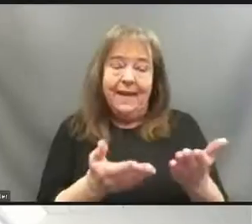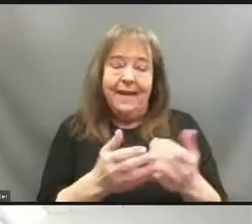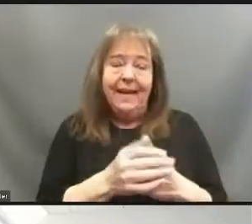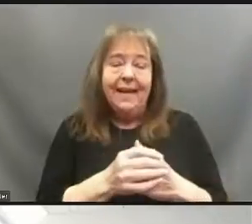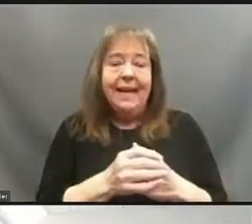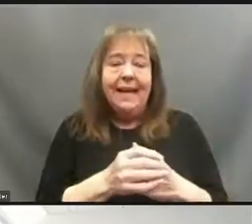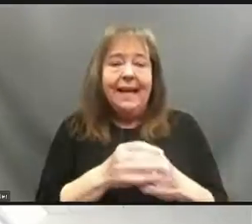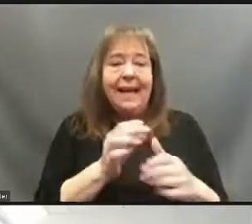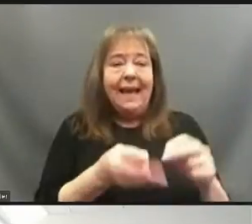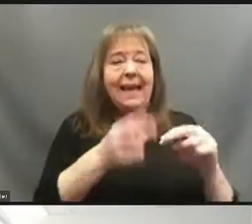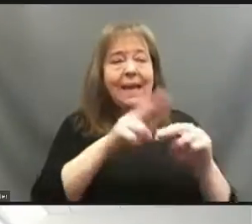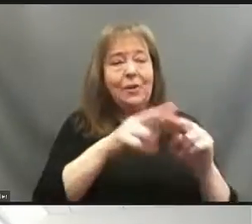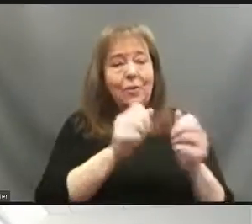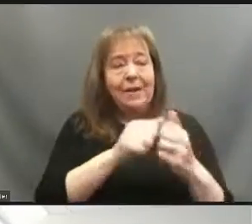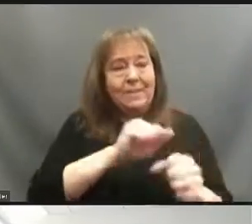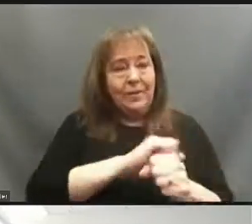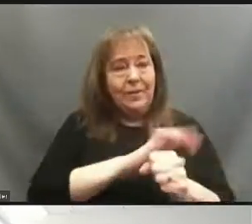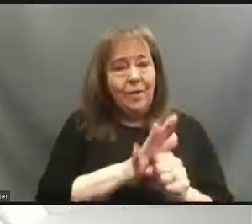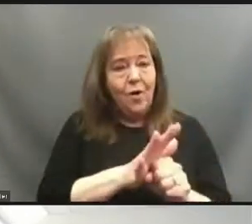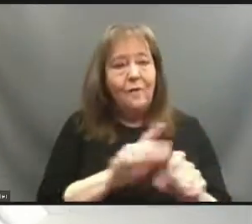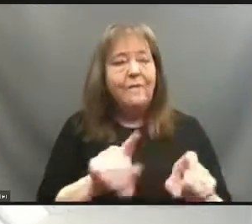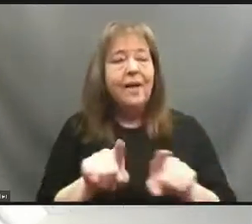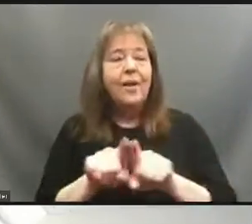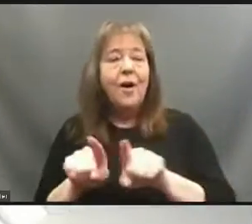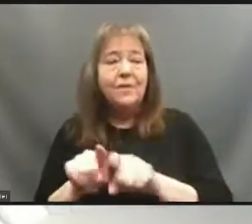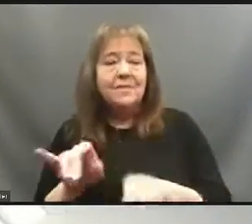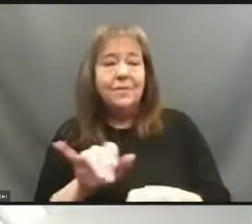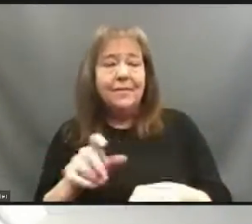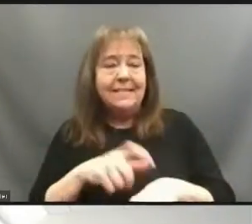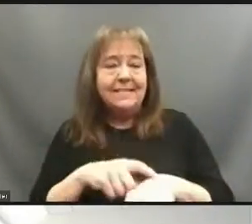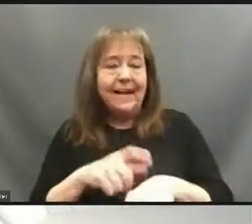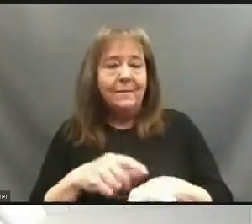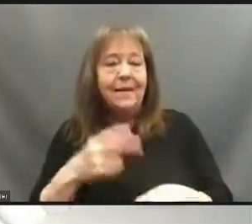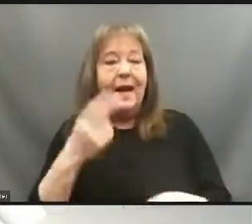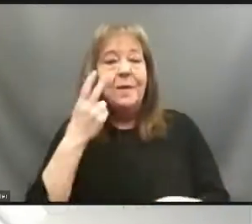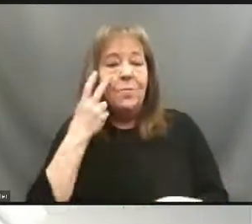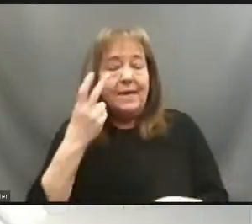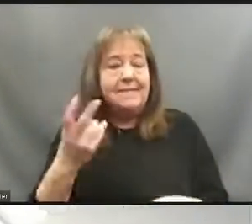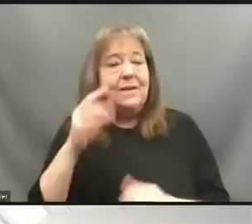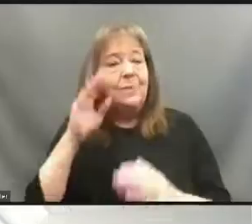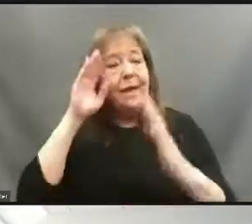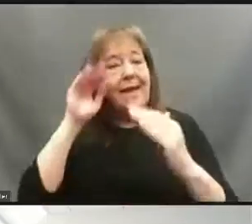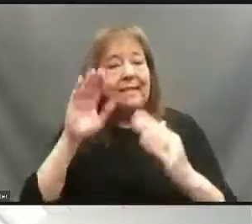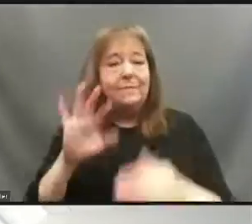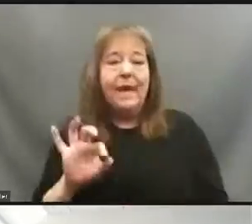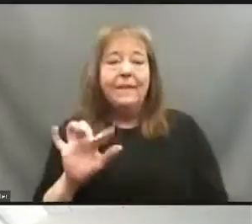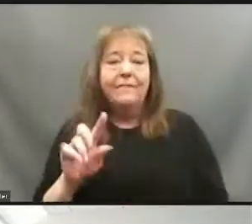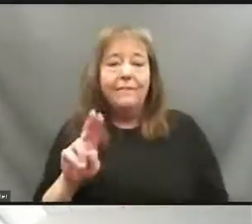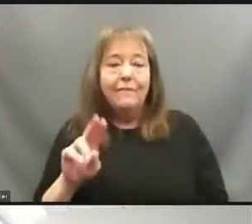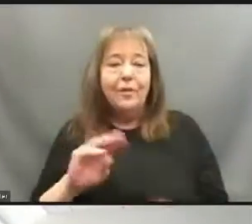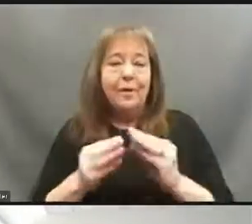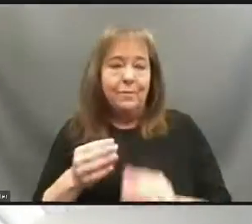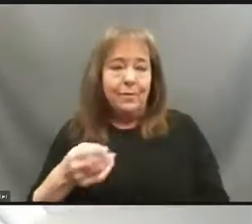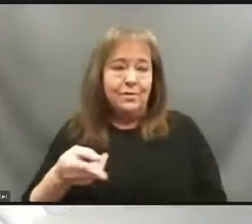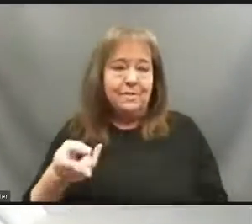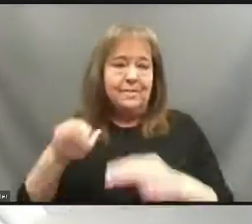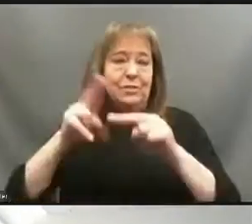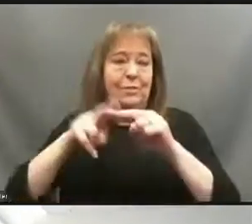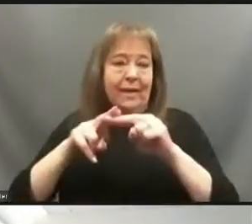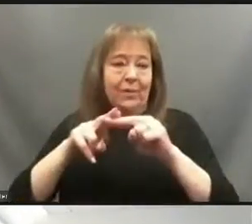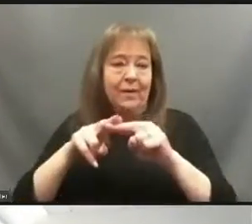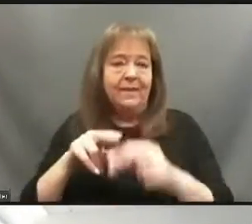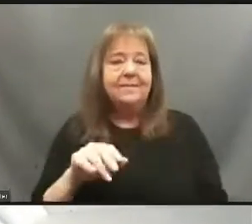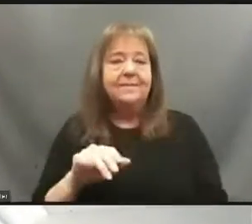increase in that COVID risk at the same time that we would see our historical risk of flu going up as well.